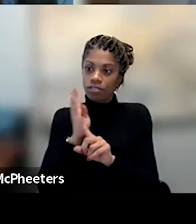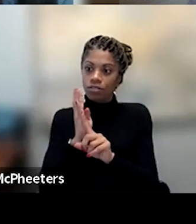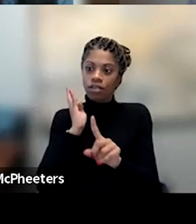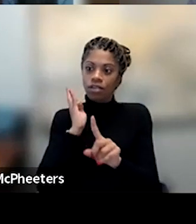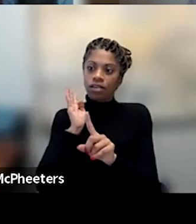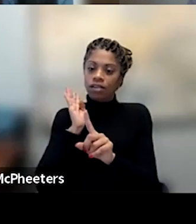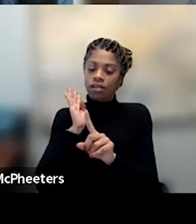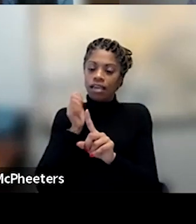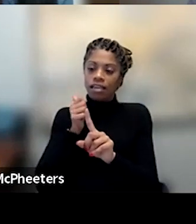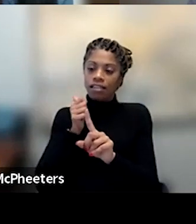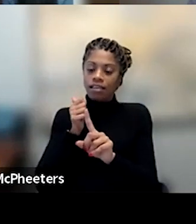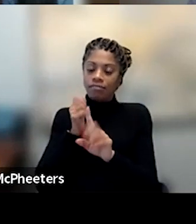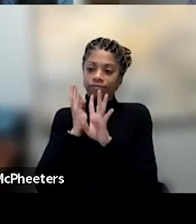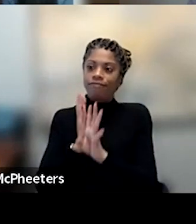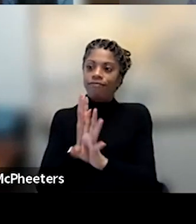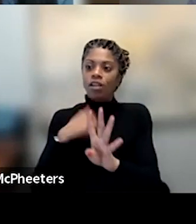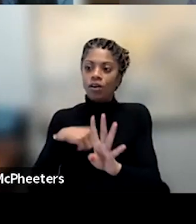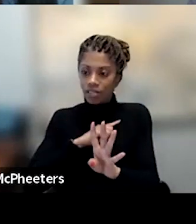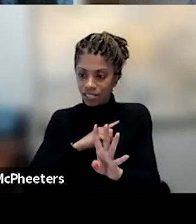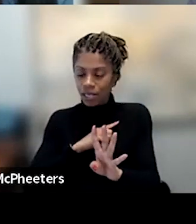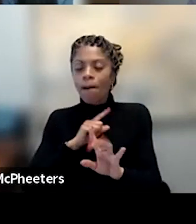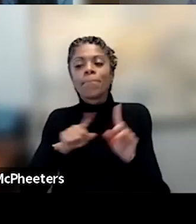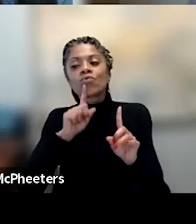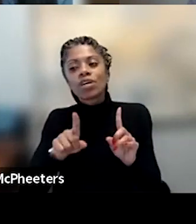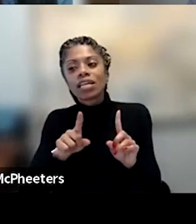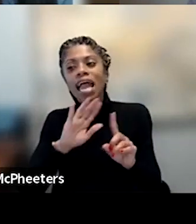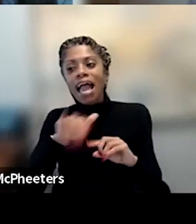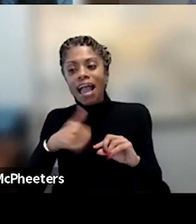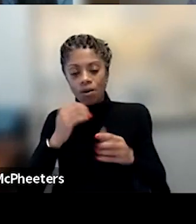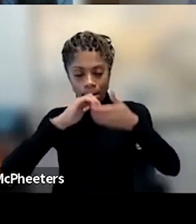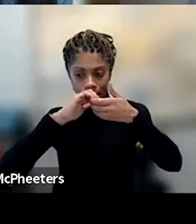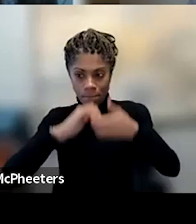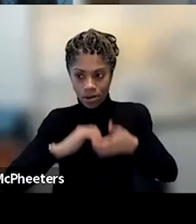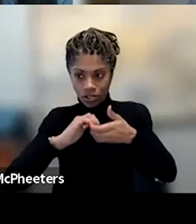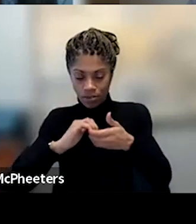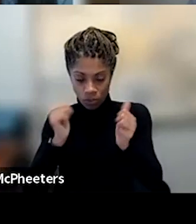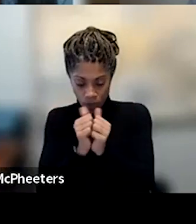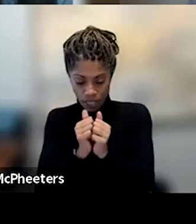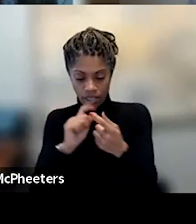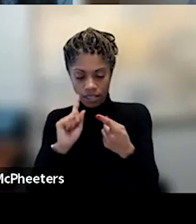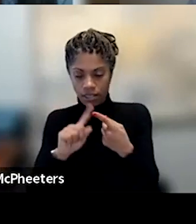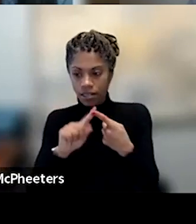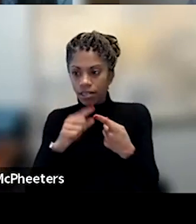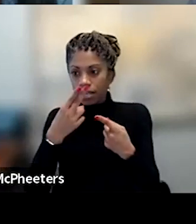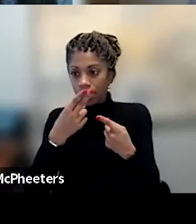about these things, but our partnership with HR, all